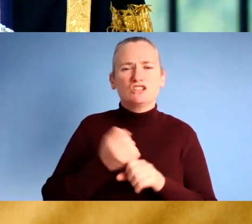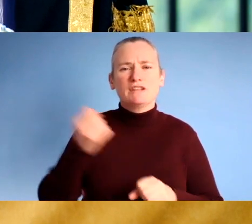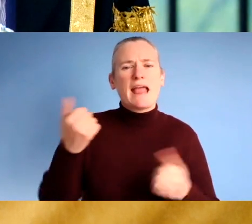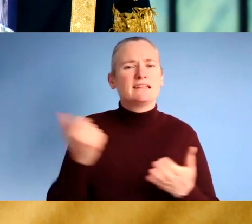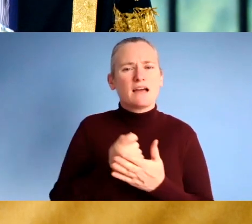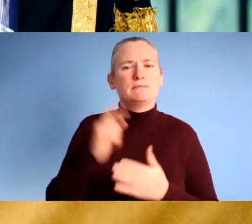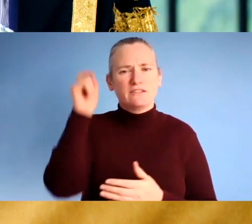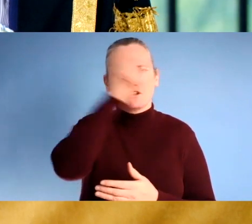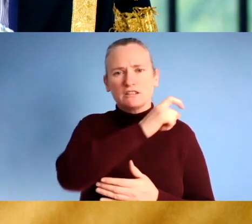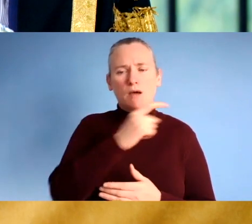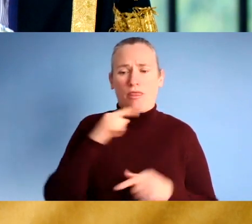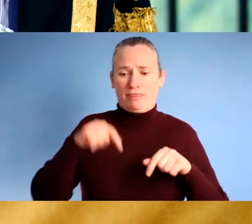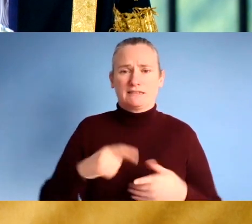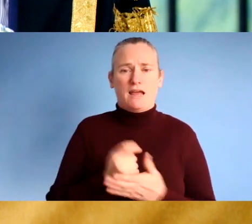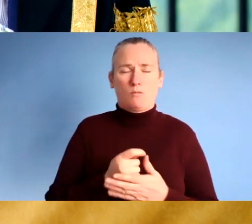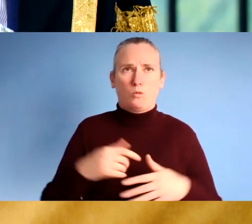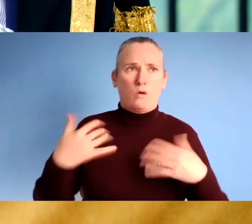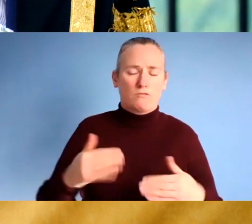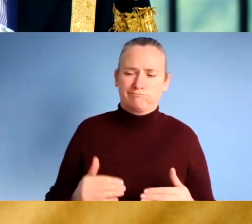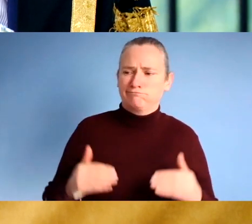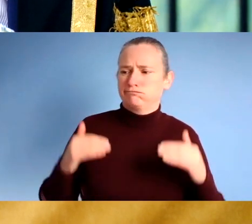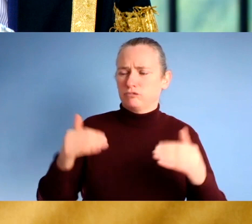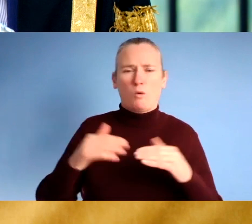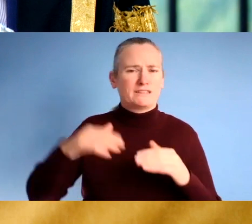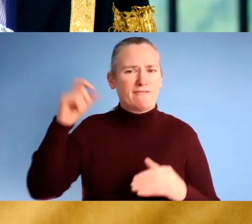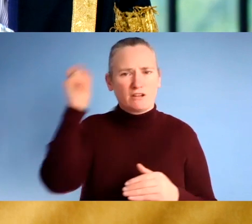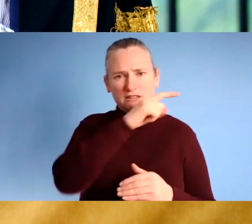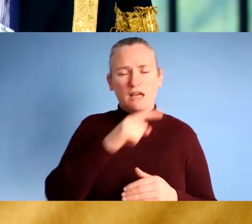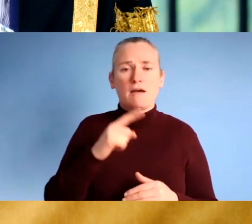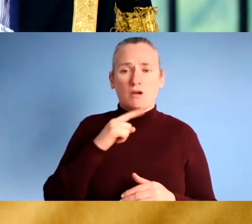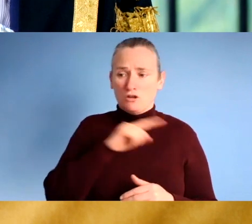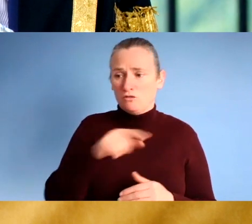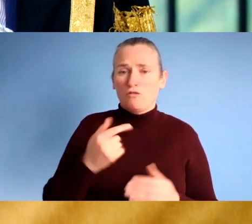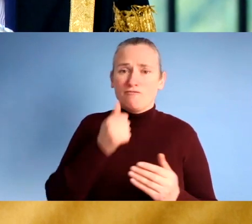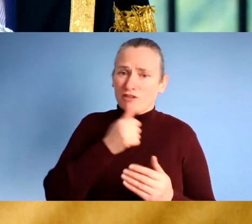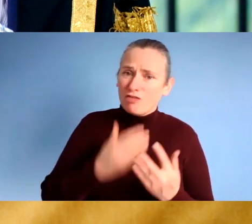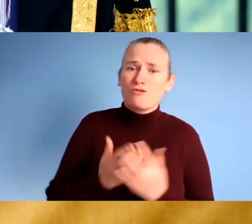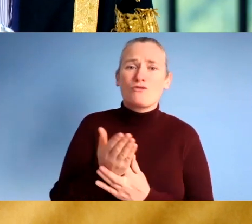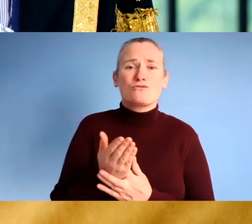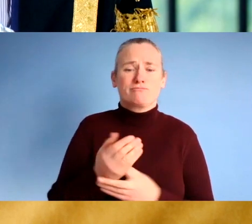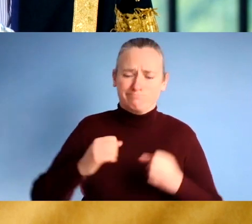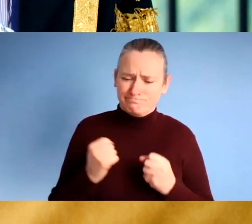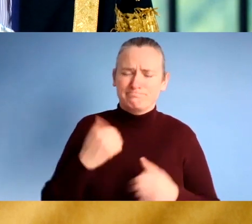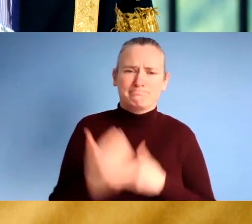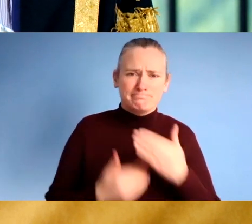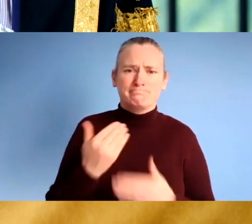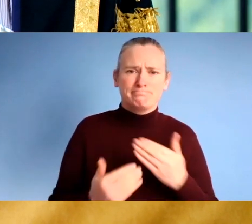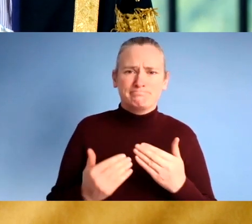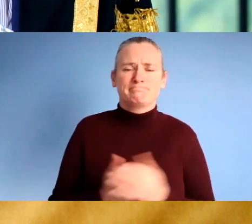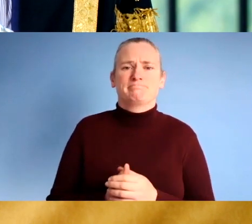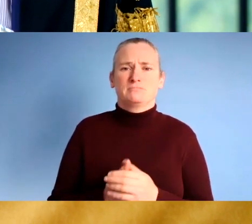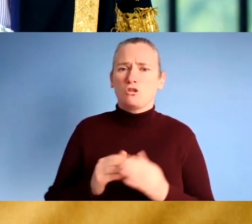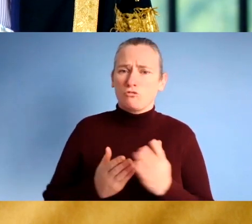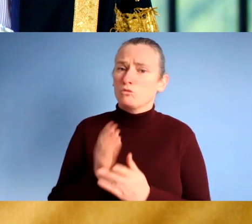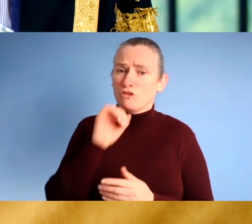time is difficult. I think at this time it was incredibly difficult, but you have endured. You haven't persisted